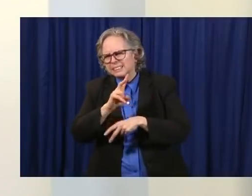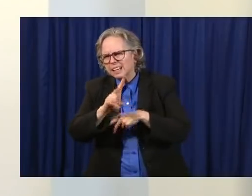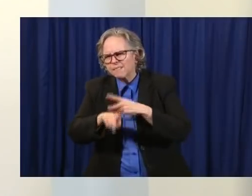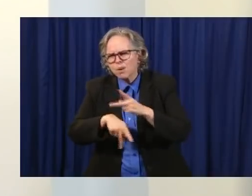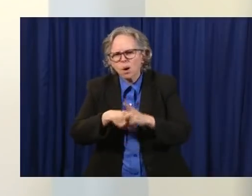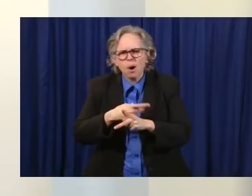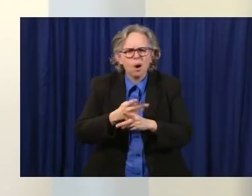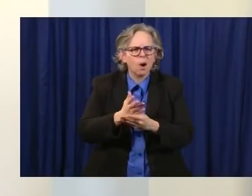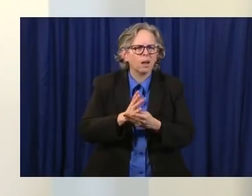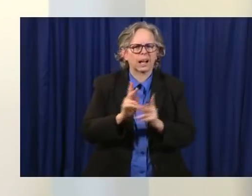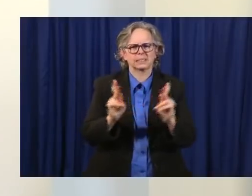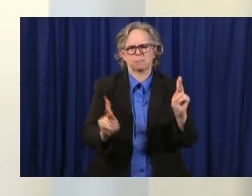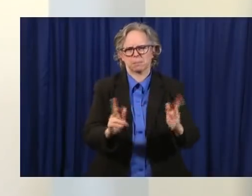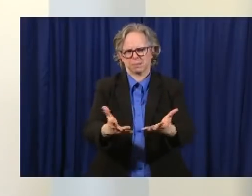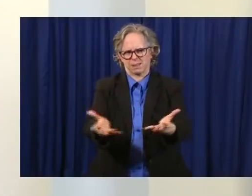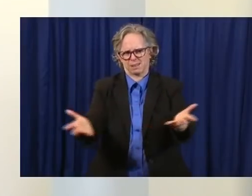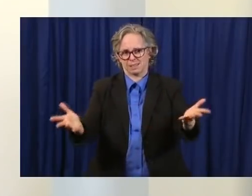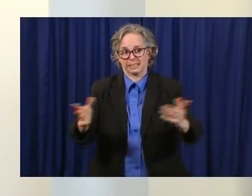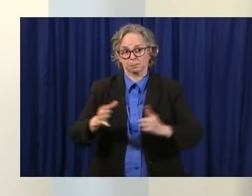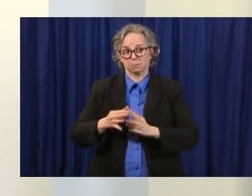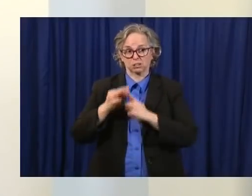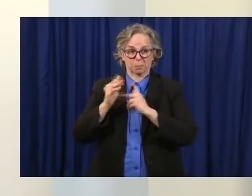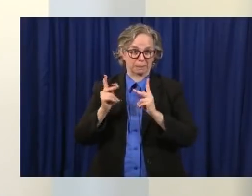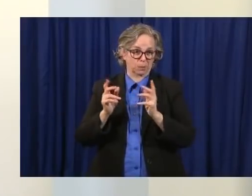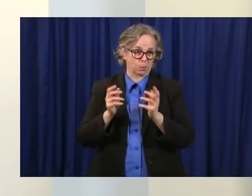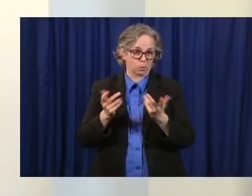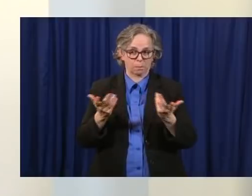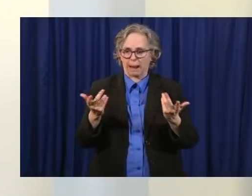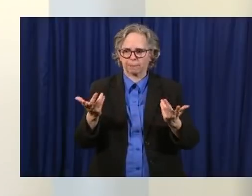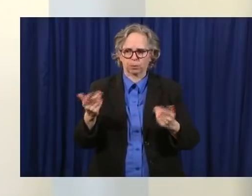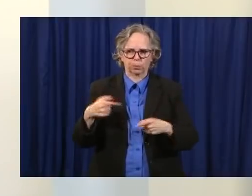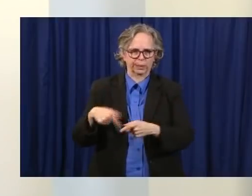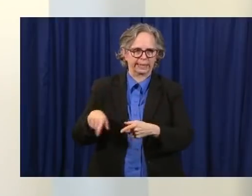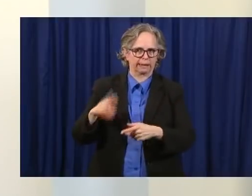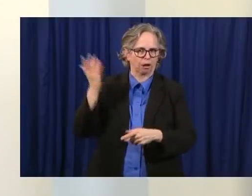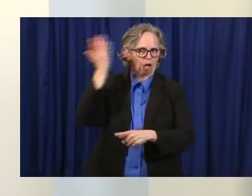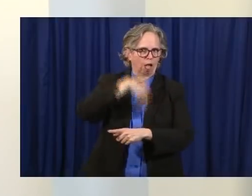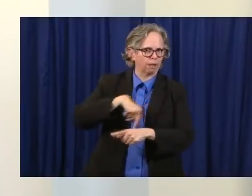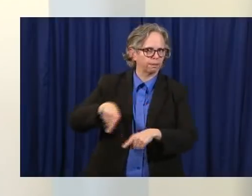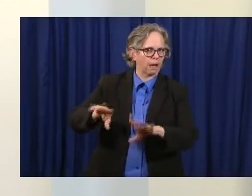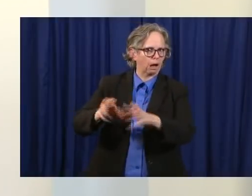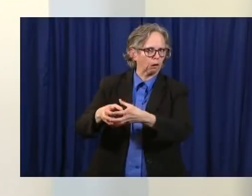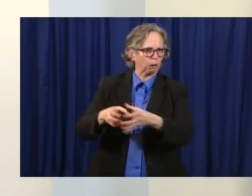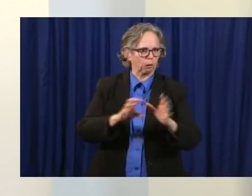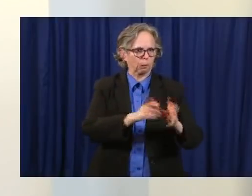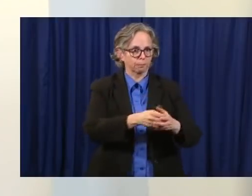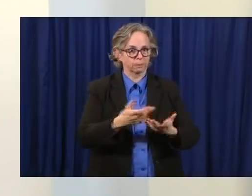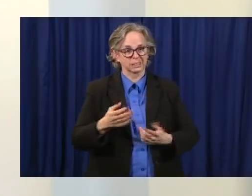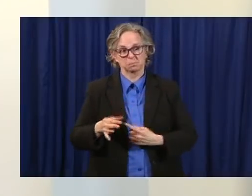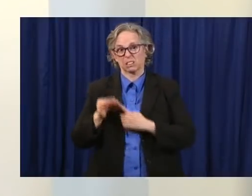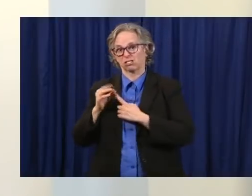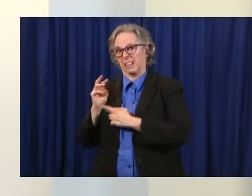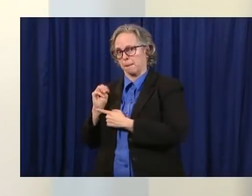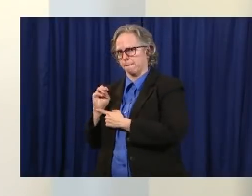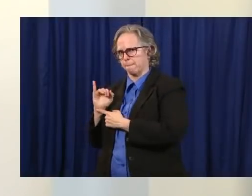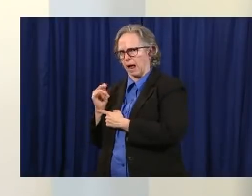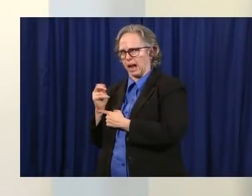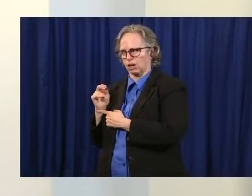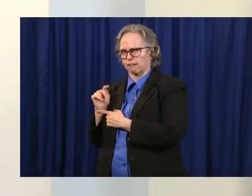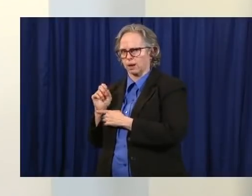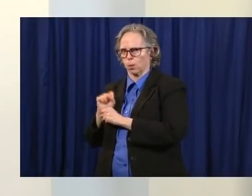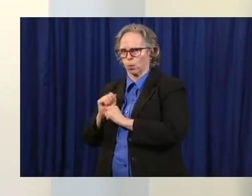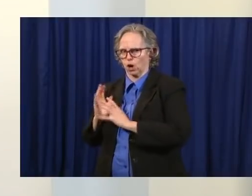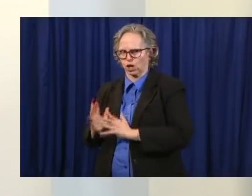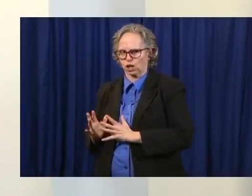those who might fall between the cracks, and certainly migrant workers. Their health needs have been